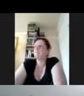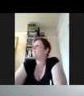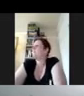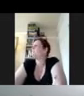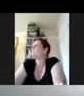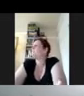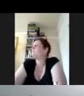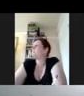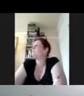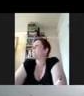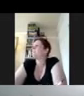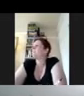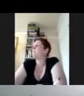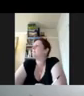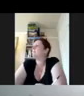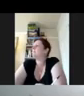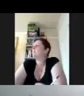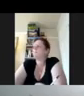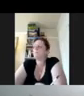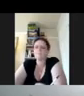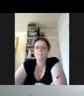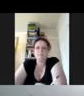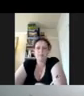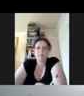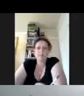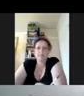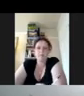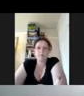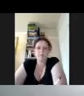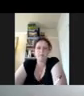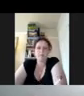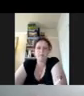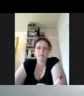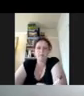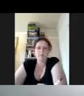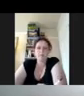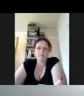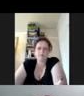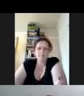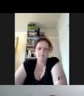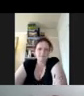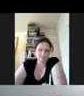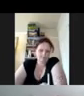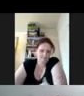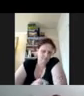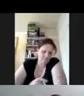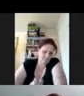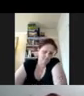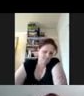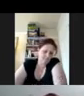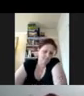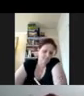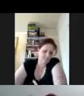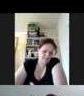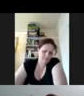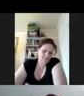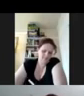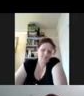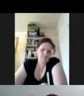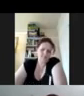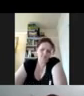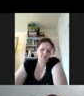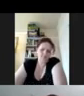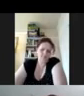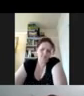Listening, so it's much harder to use body language when you're on Zoom or Whereby, and that's predominantly because we only have this sort of